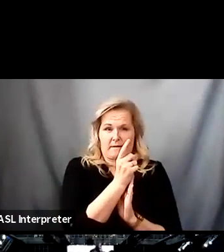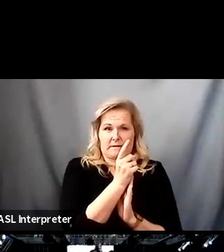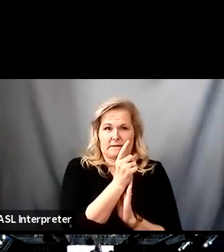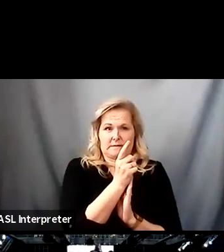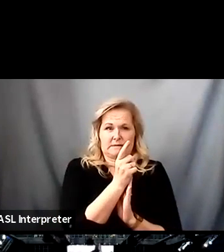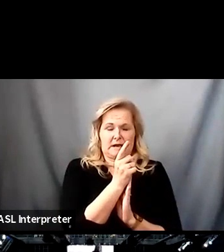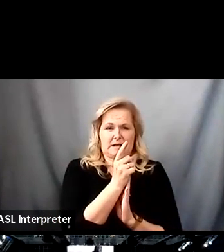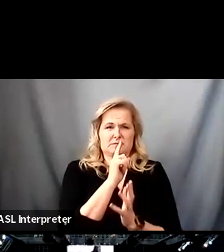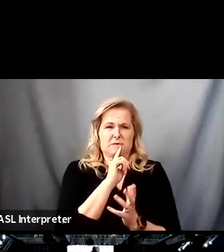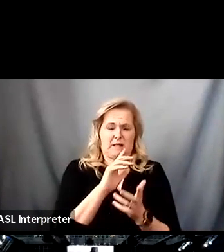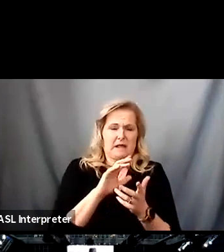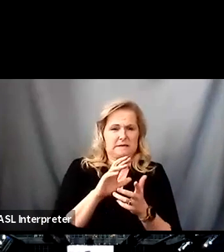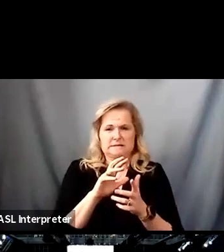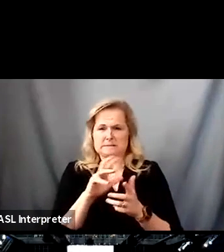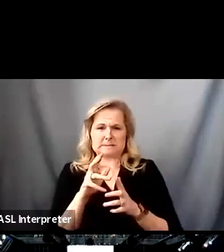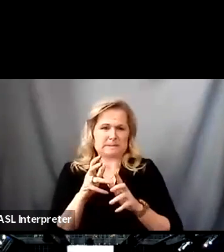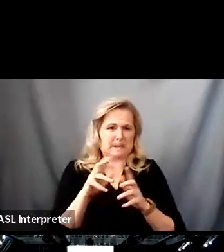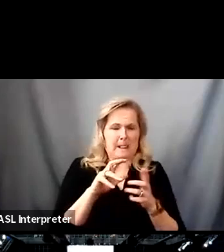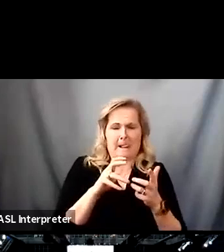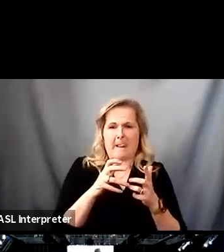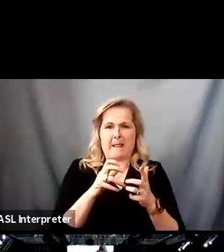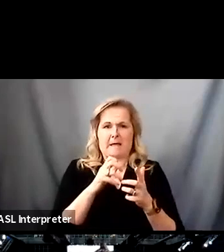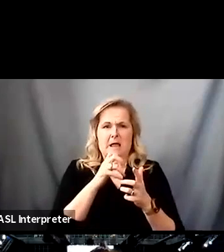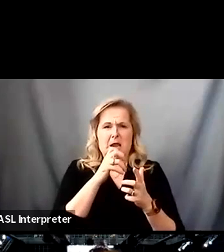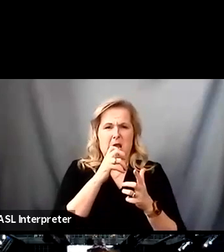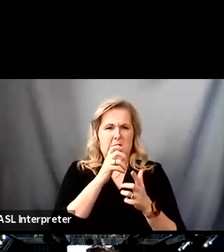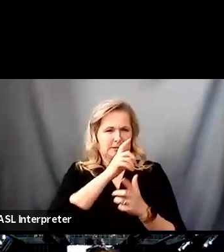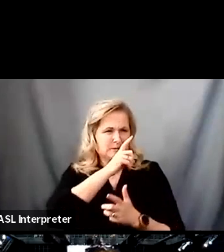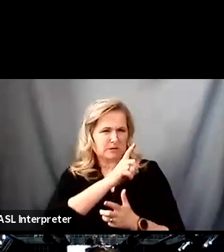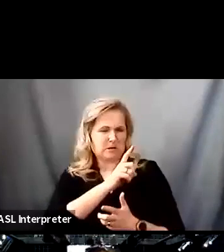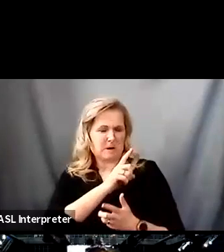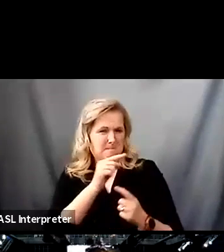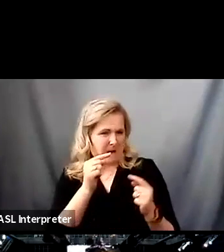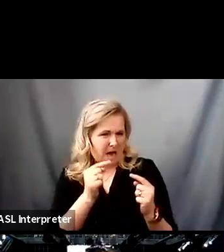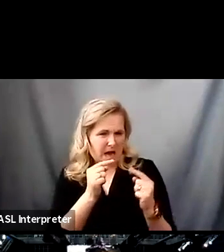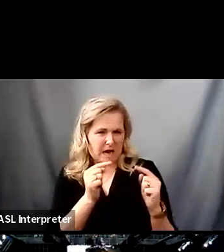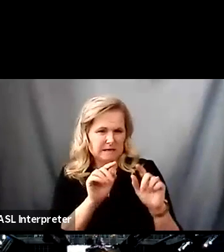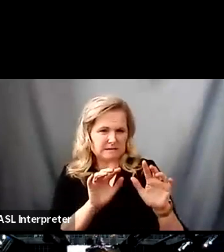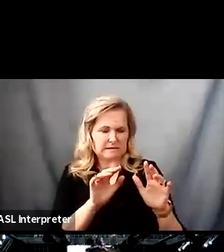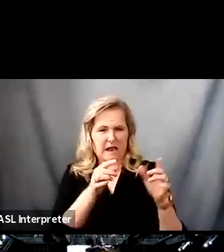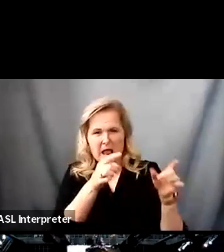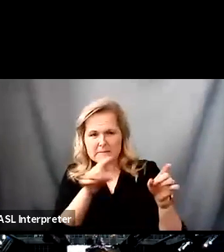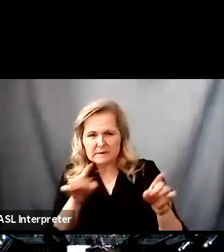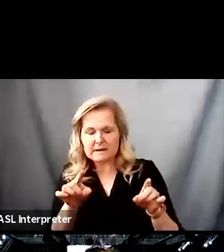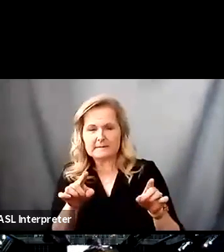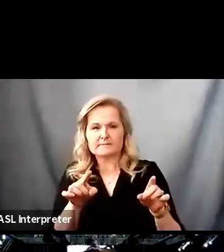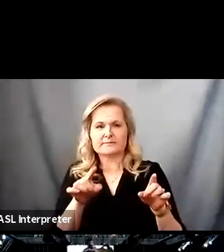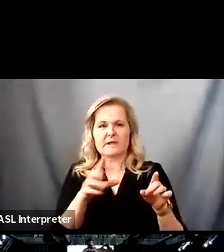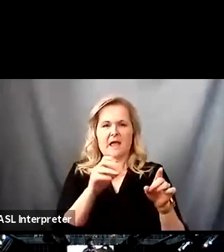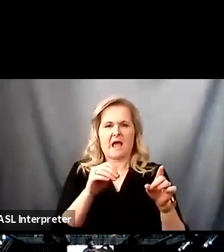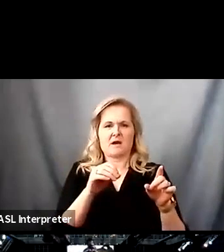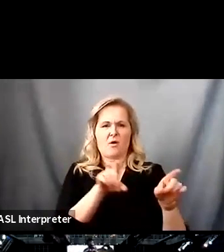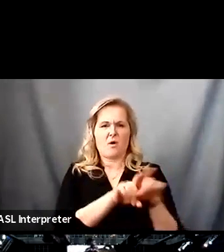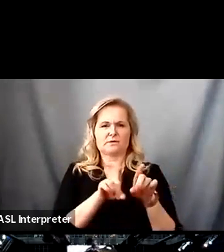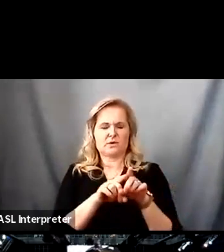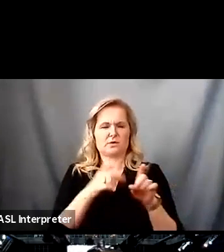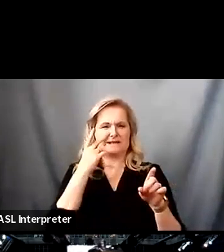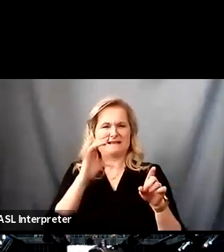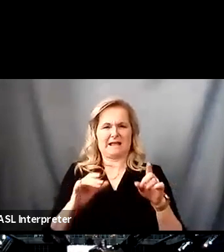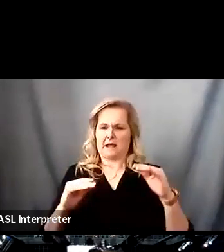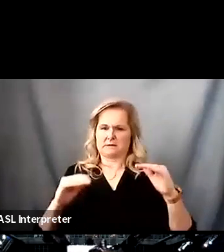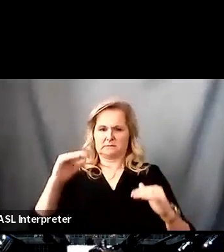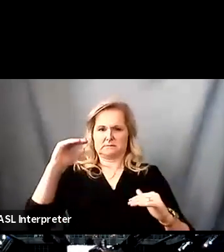wrought with uncertainty and pain and the ways in which inequity falls